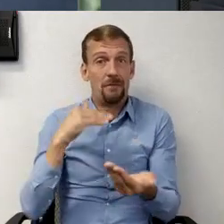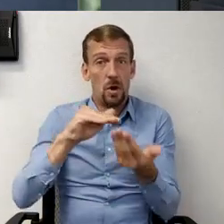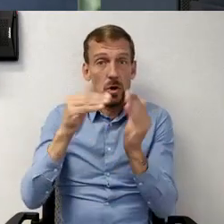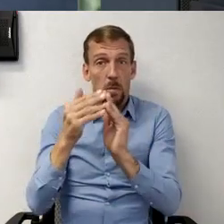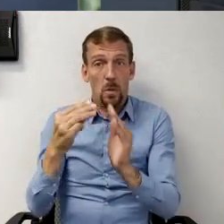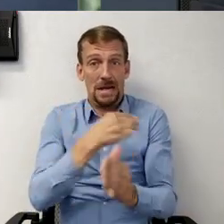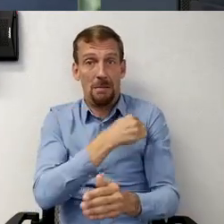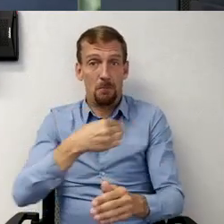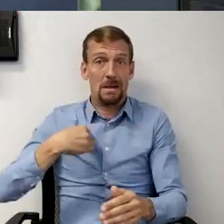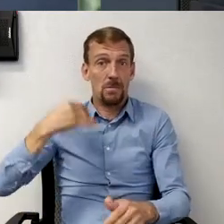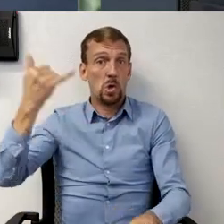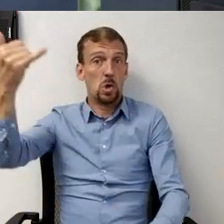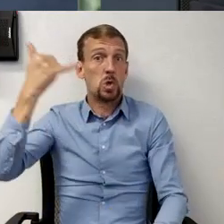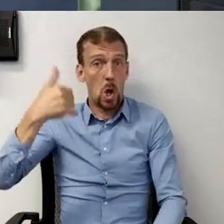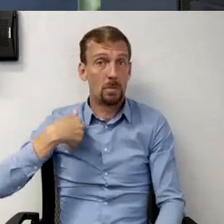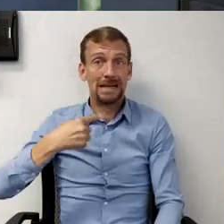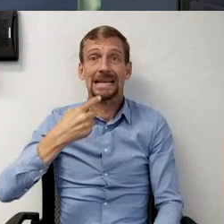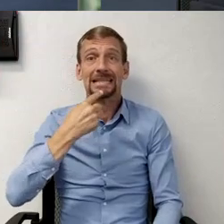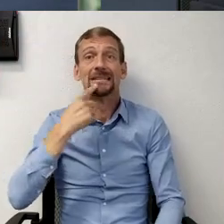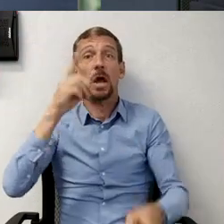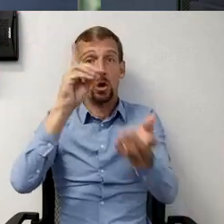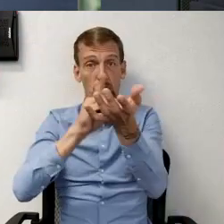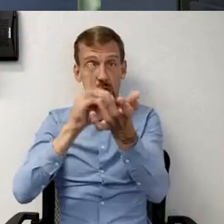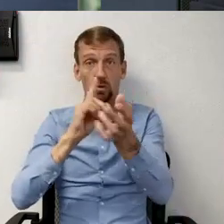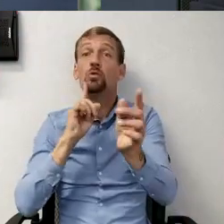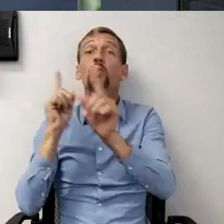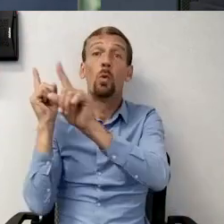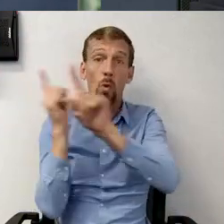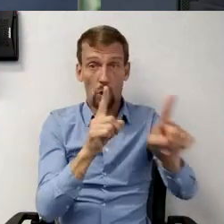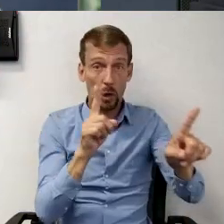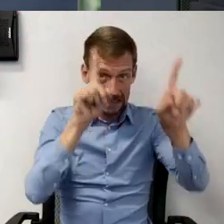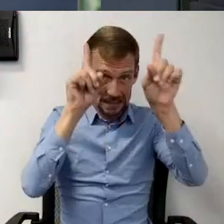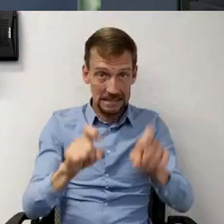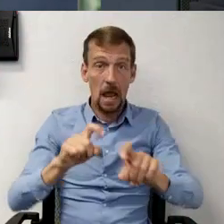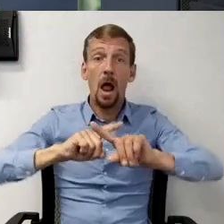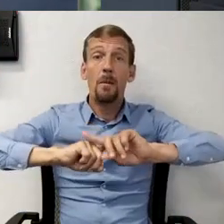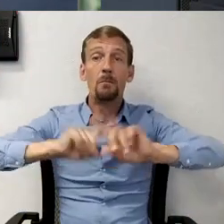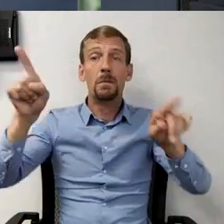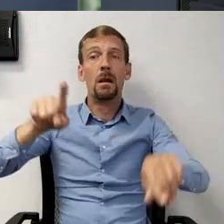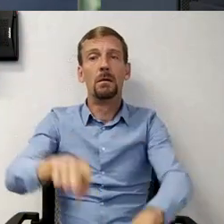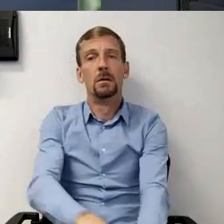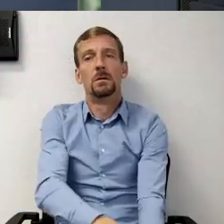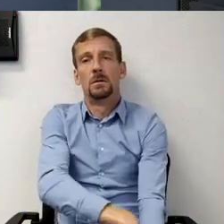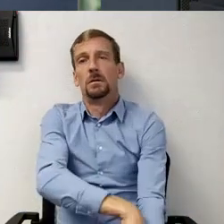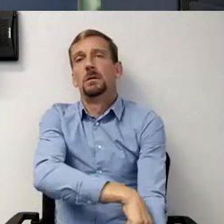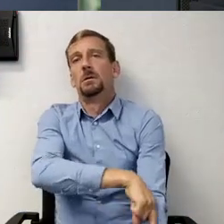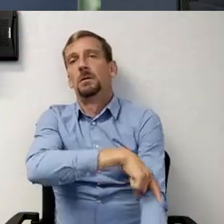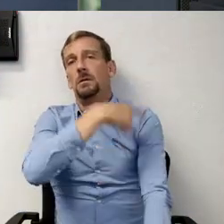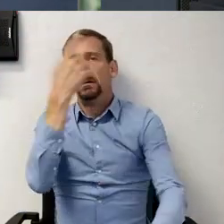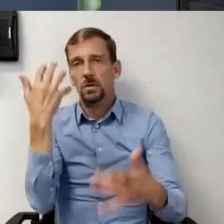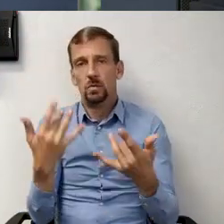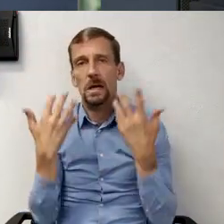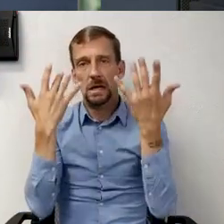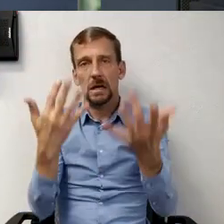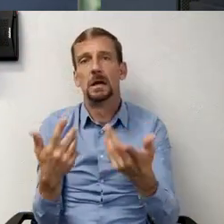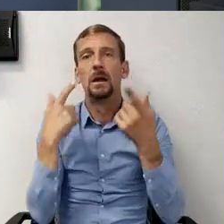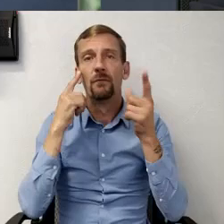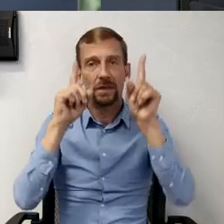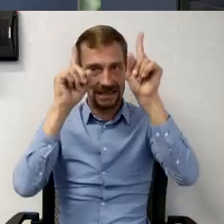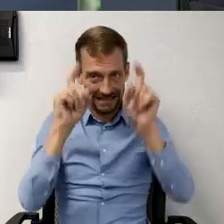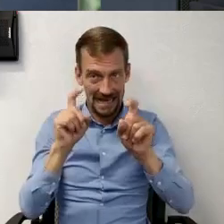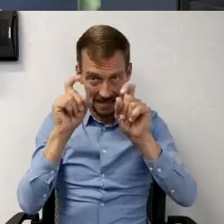members that had doctor's orders to get tested, but it was a long wait to get tested for their specimen to